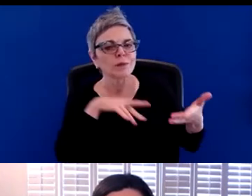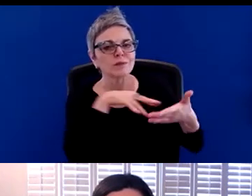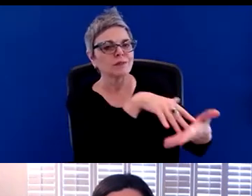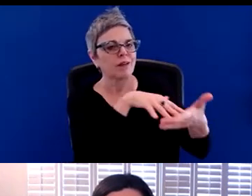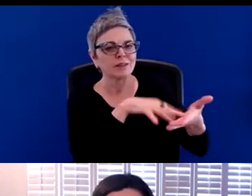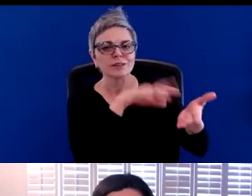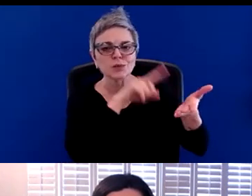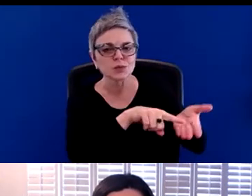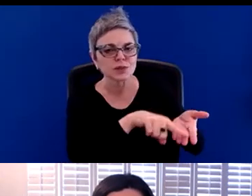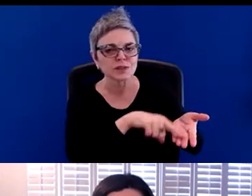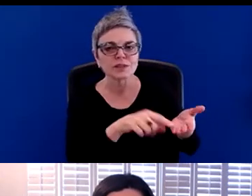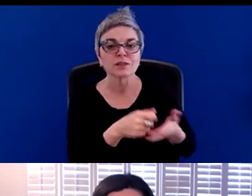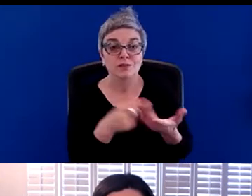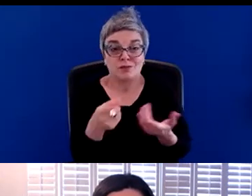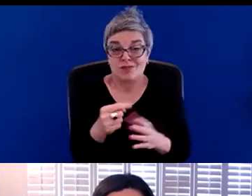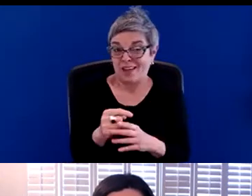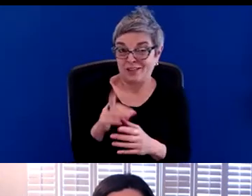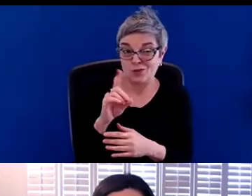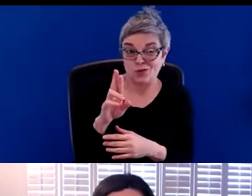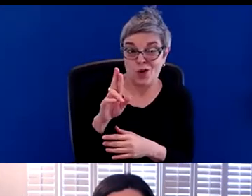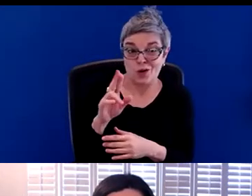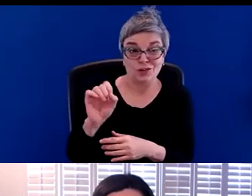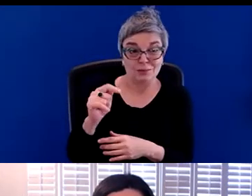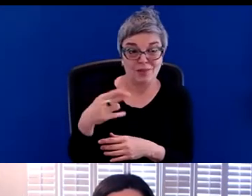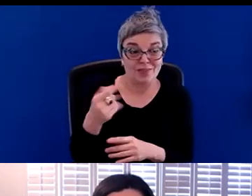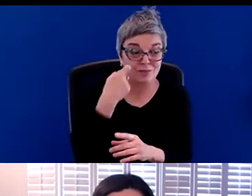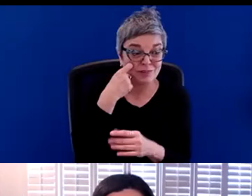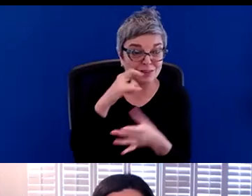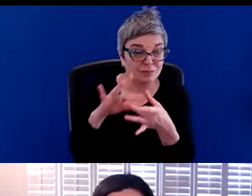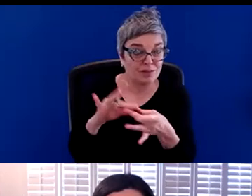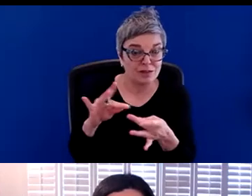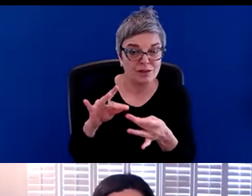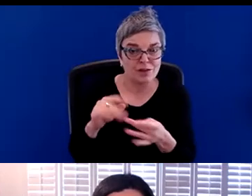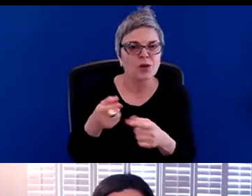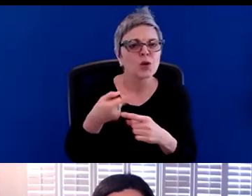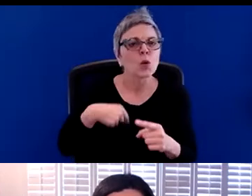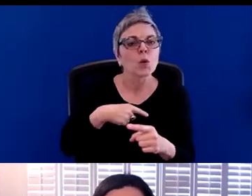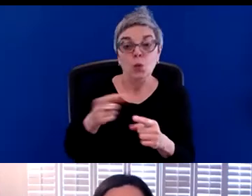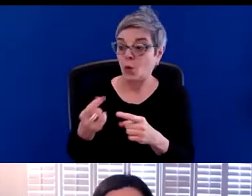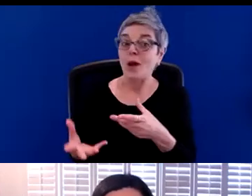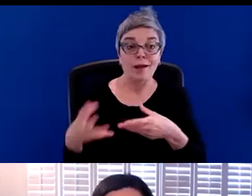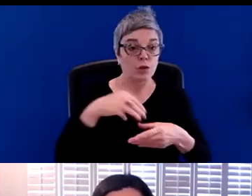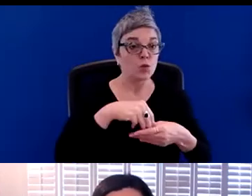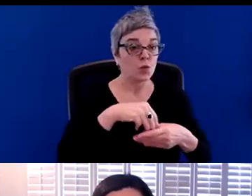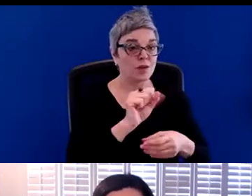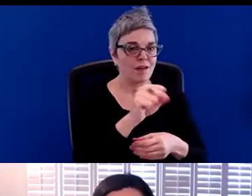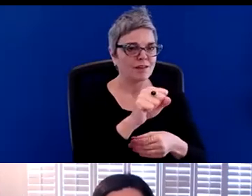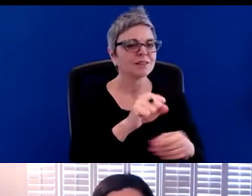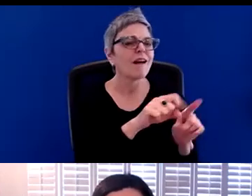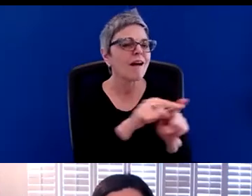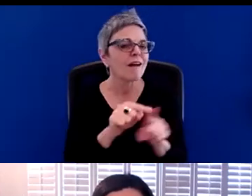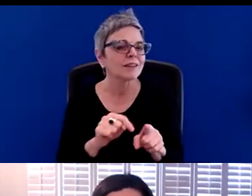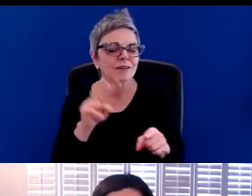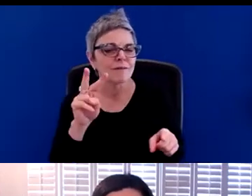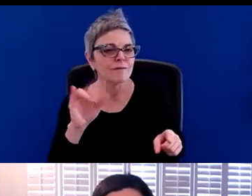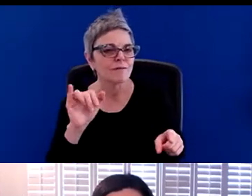like Dr. Smith said, they were being included as victims, but not as people who were raising